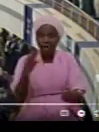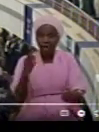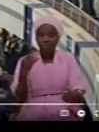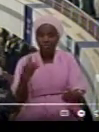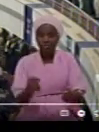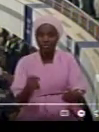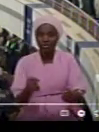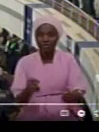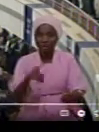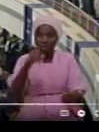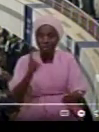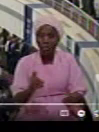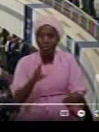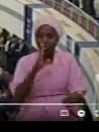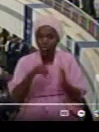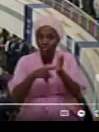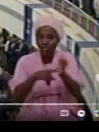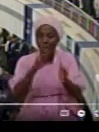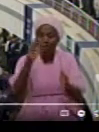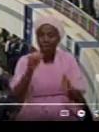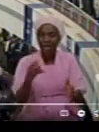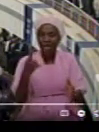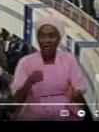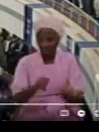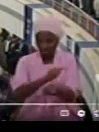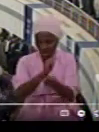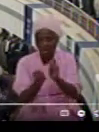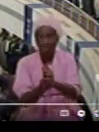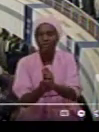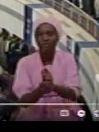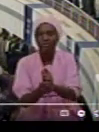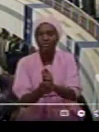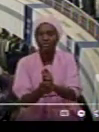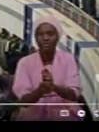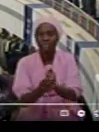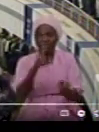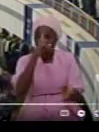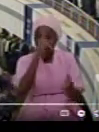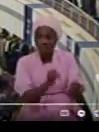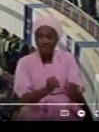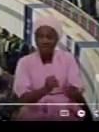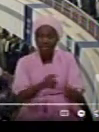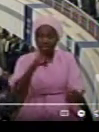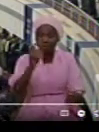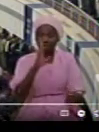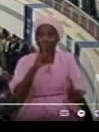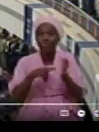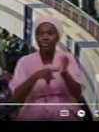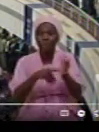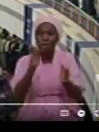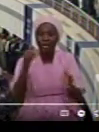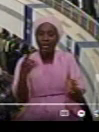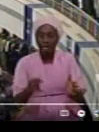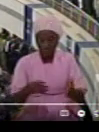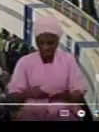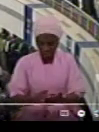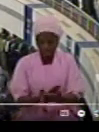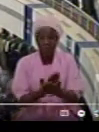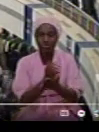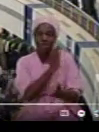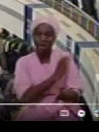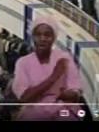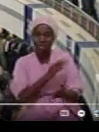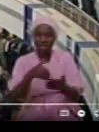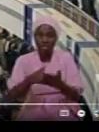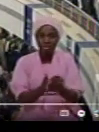shown by the transformation. Faith must be shown by the new character, by the